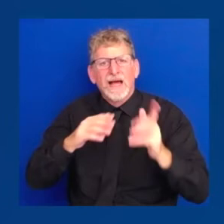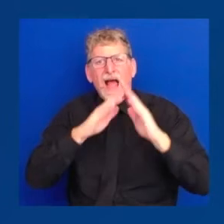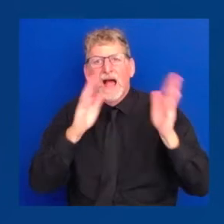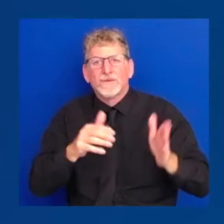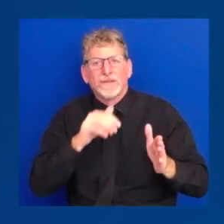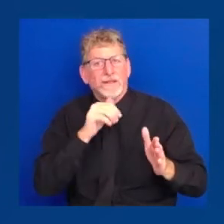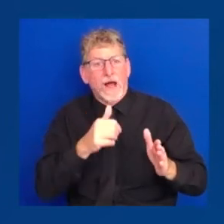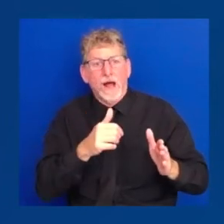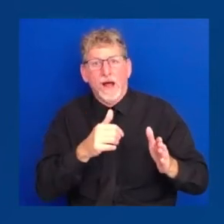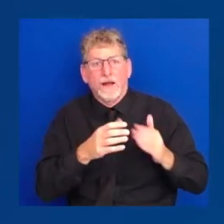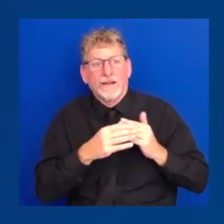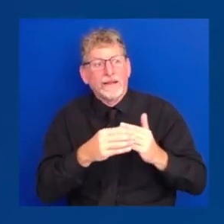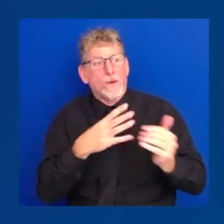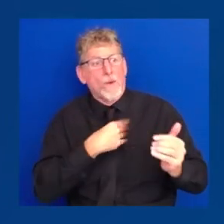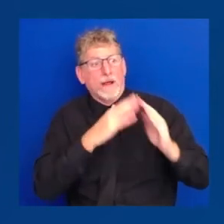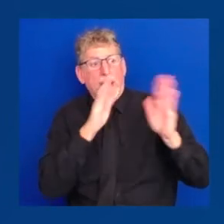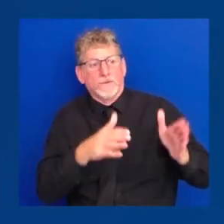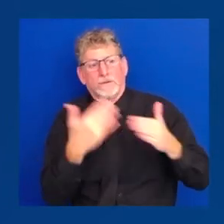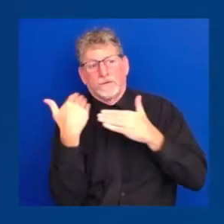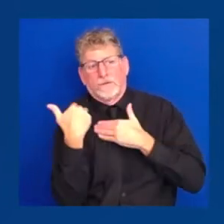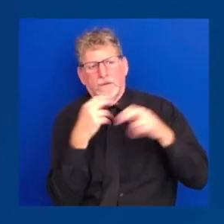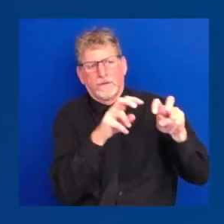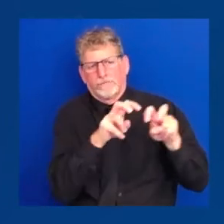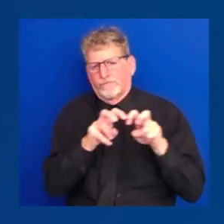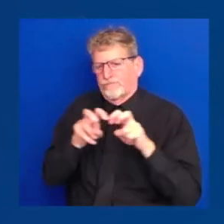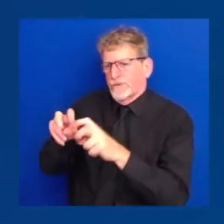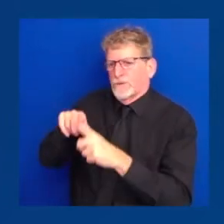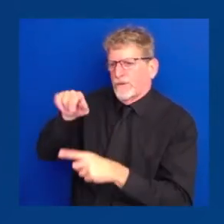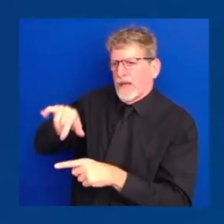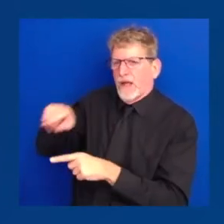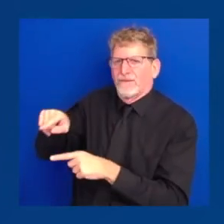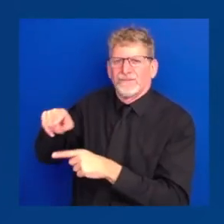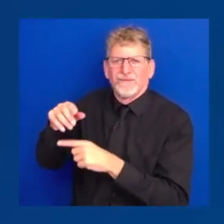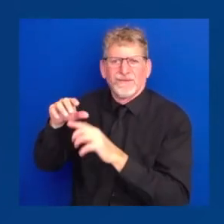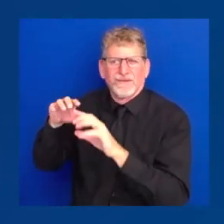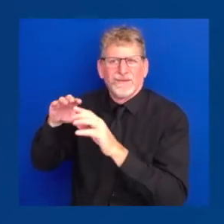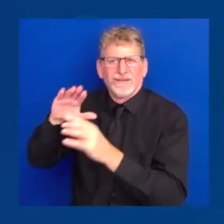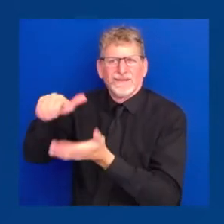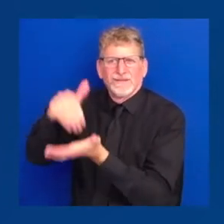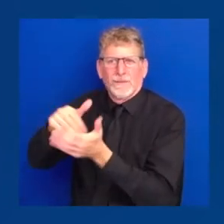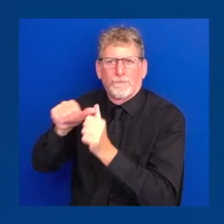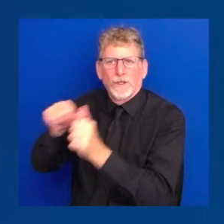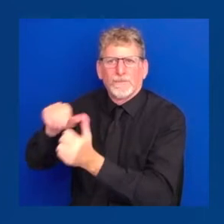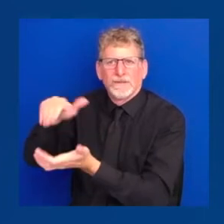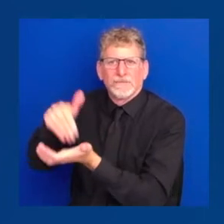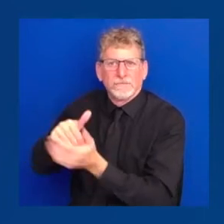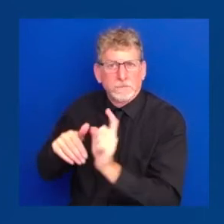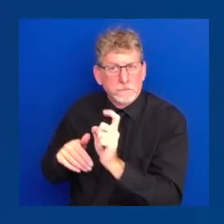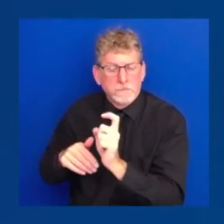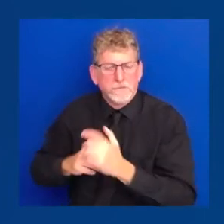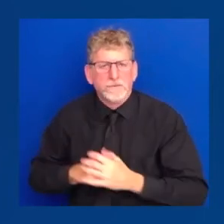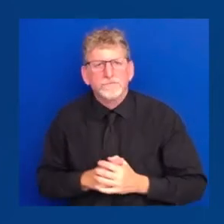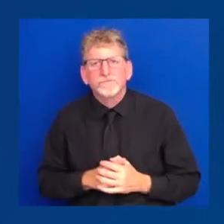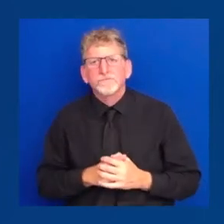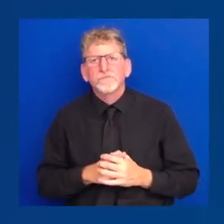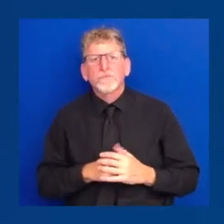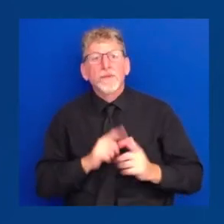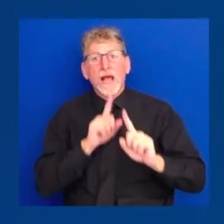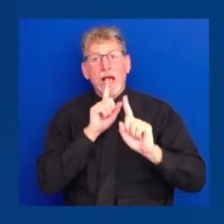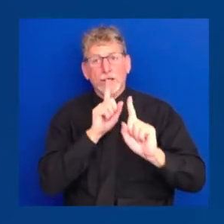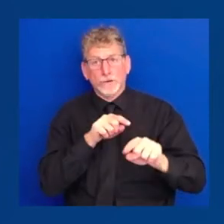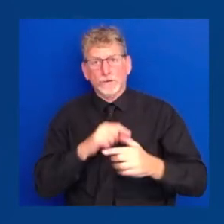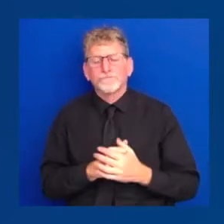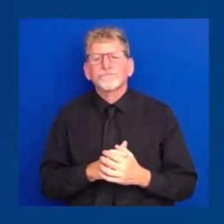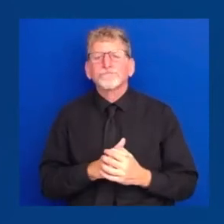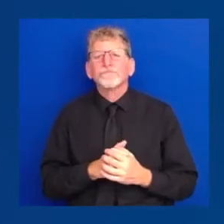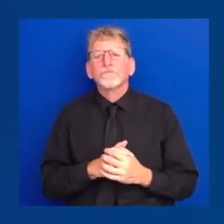Thank you, Tamara. So we continue to reevaluate Title 42 every several weeks, every 4 to 8 weeks, and we will continue to